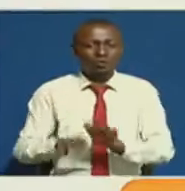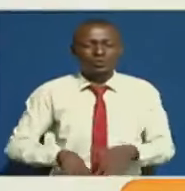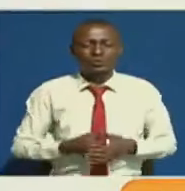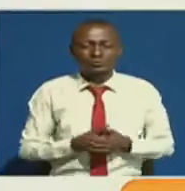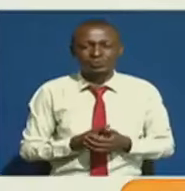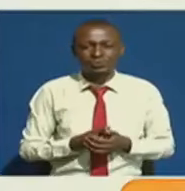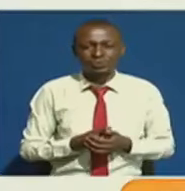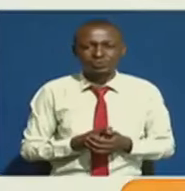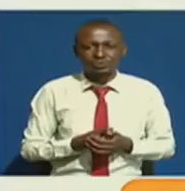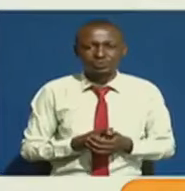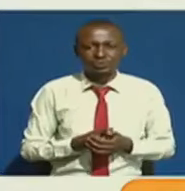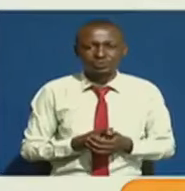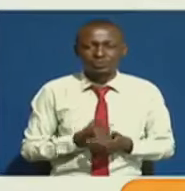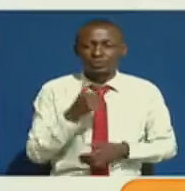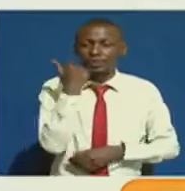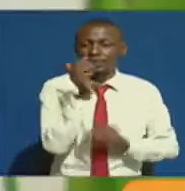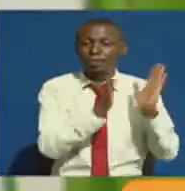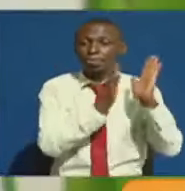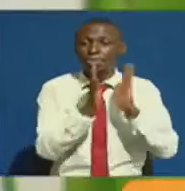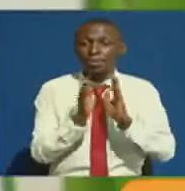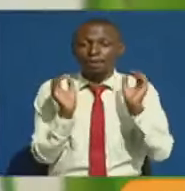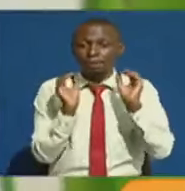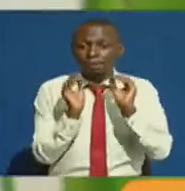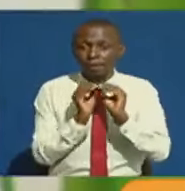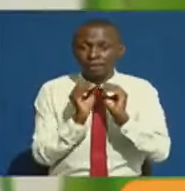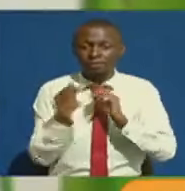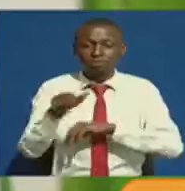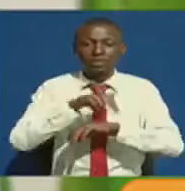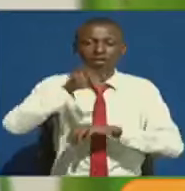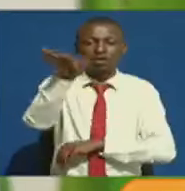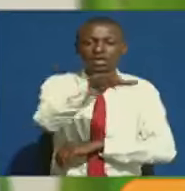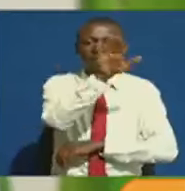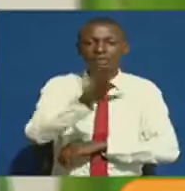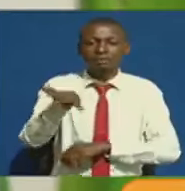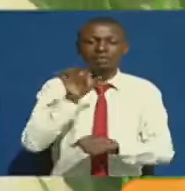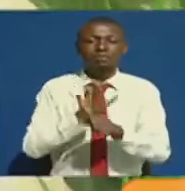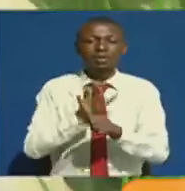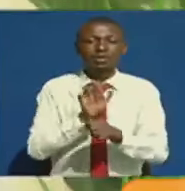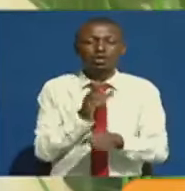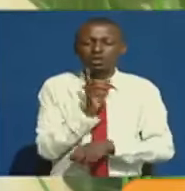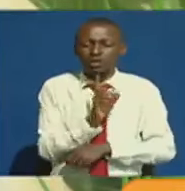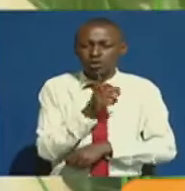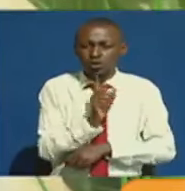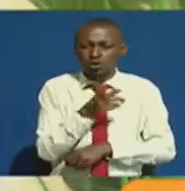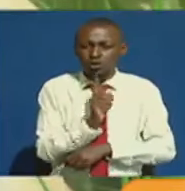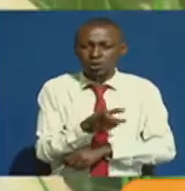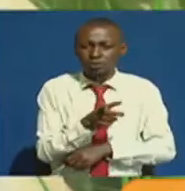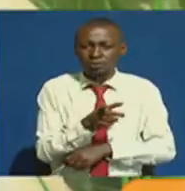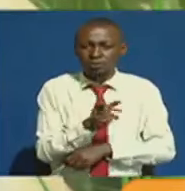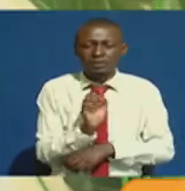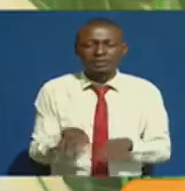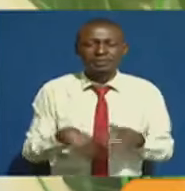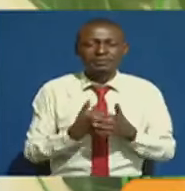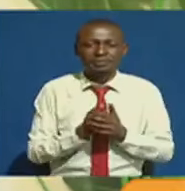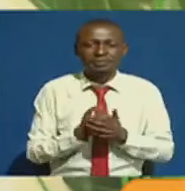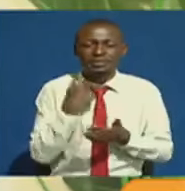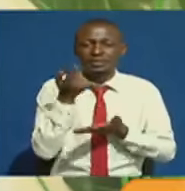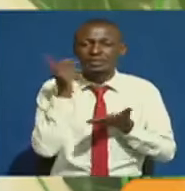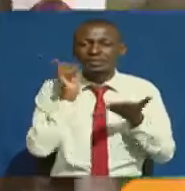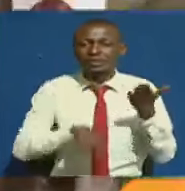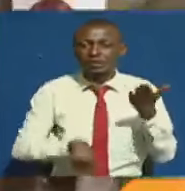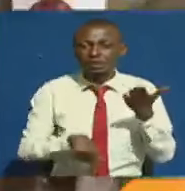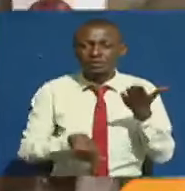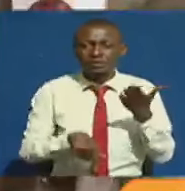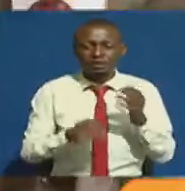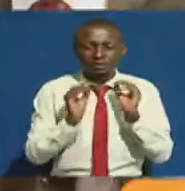The convener of the meeting, the National Assembly Majority Whip, Sylvanus Osoro, says even as